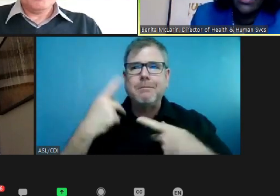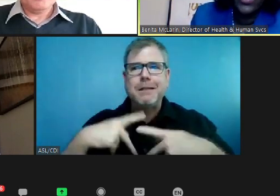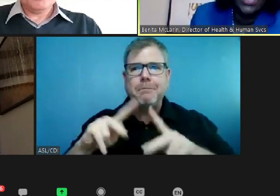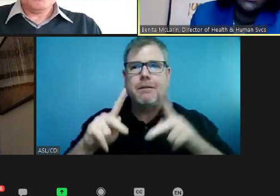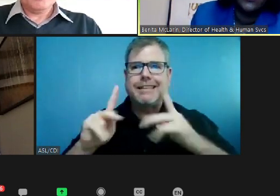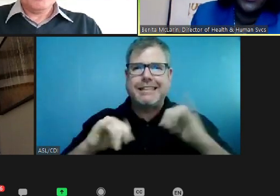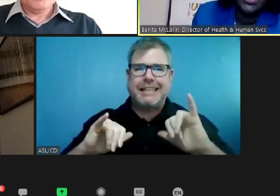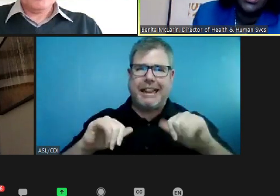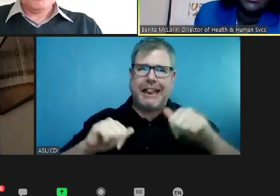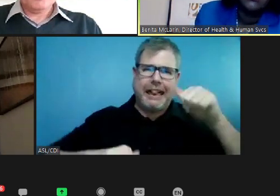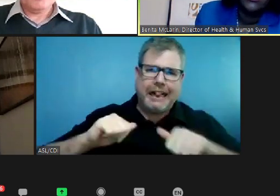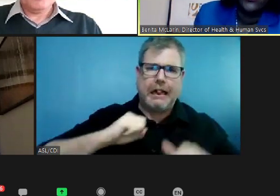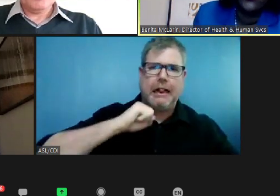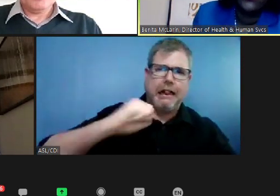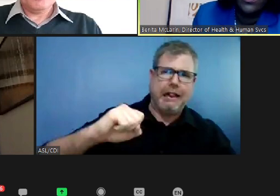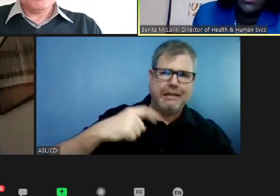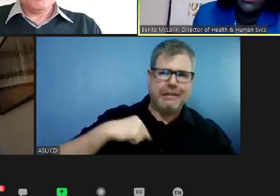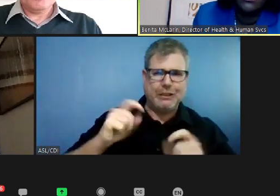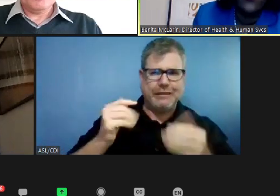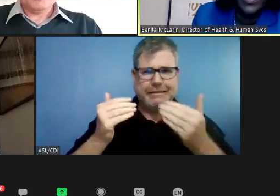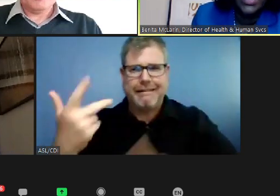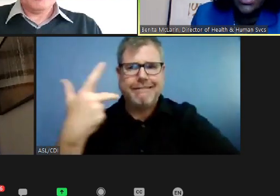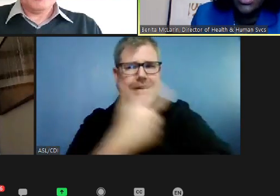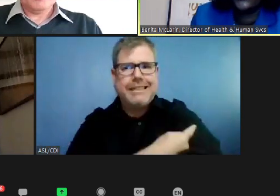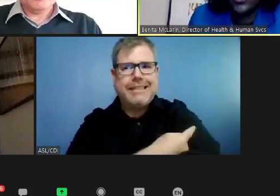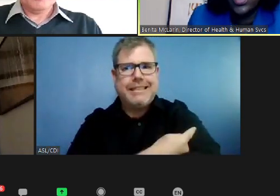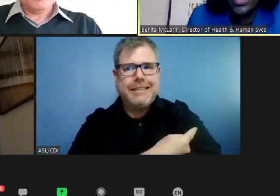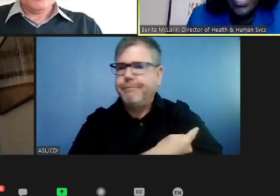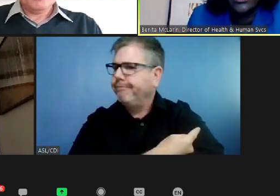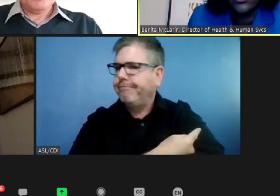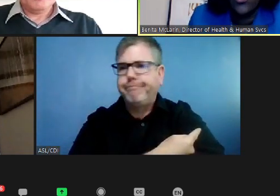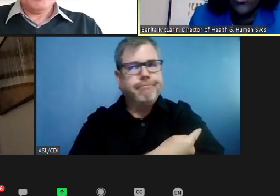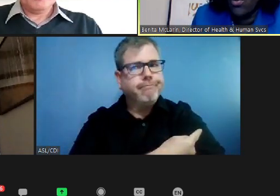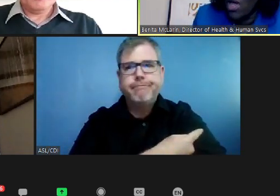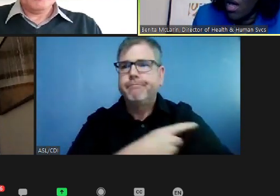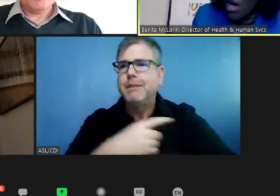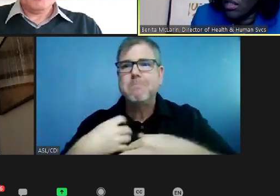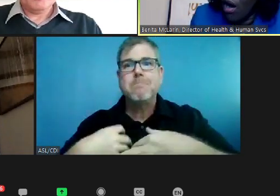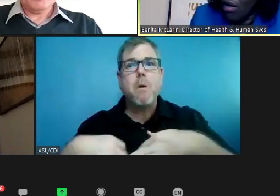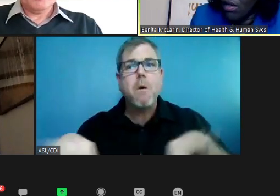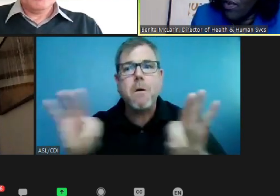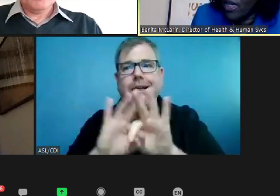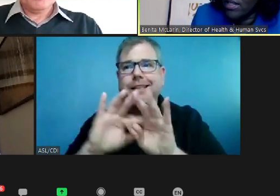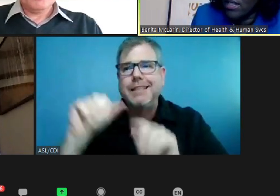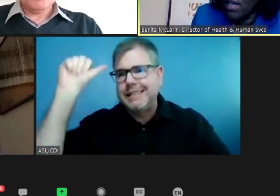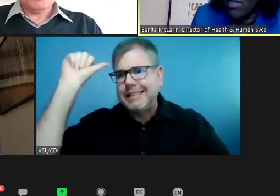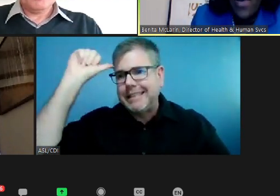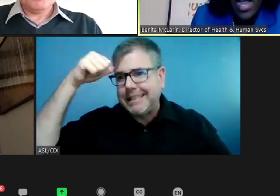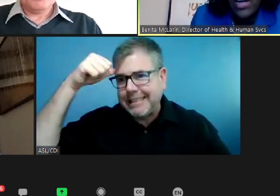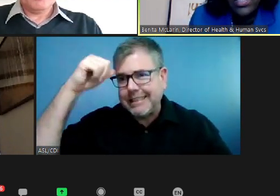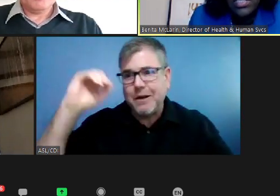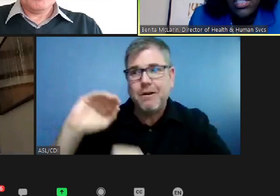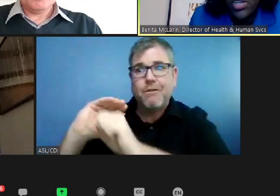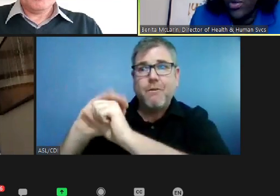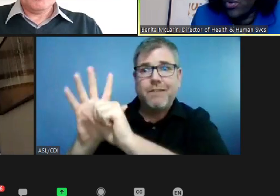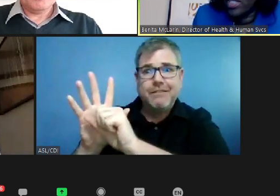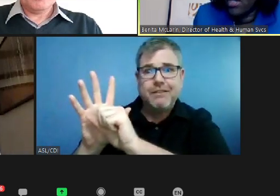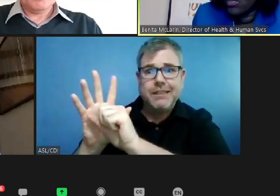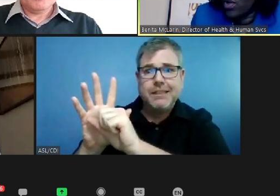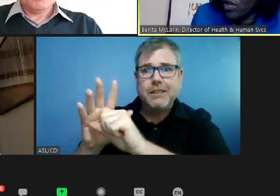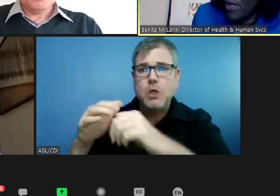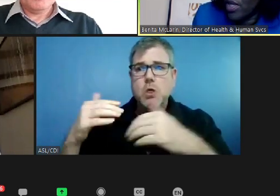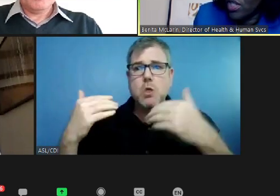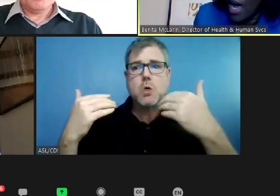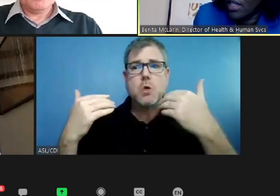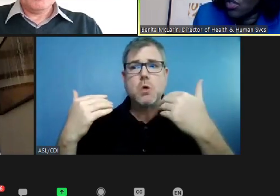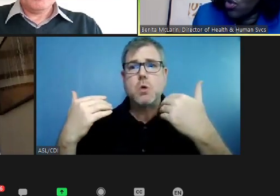that what I said at the beginning is that, the COVID-19 has really taken a toll on all of us. The virus continues, as